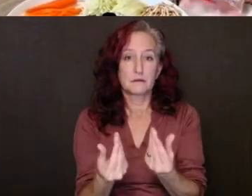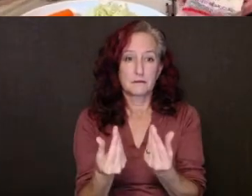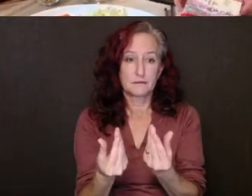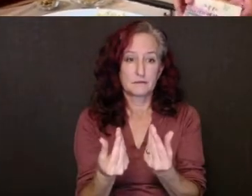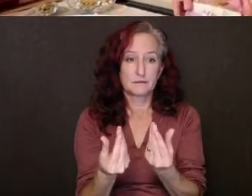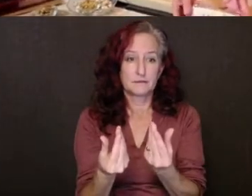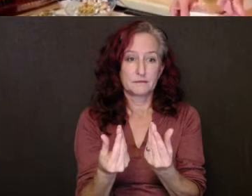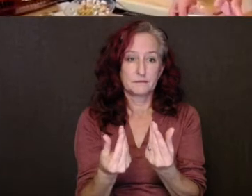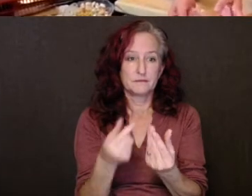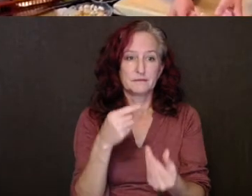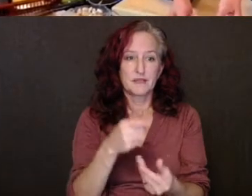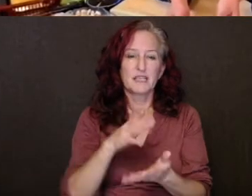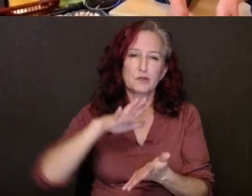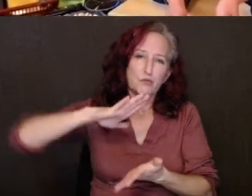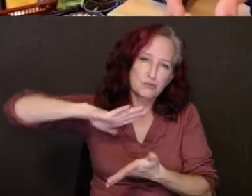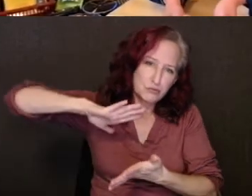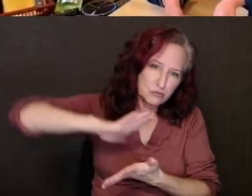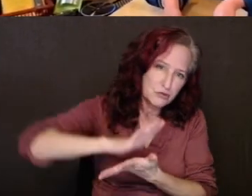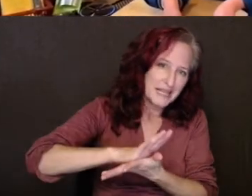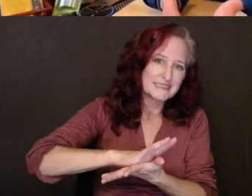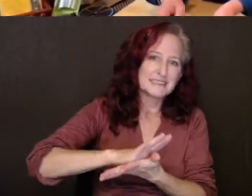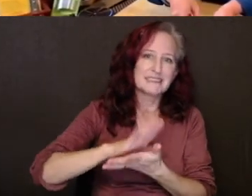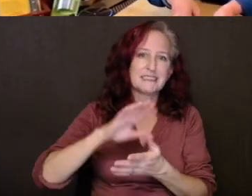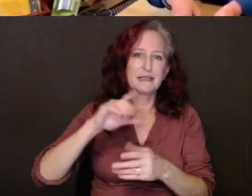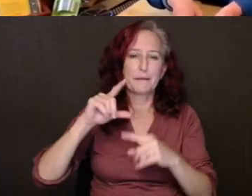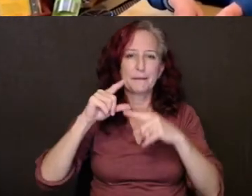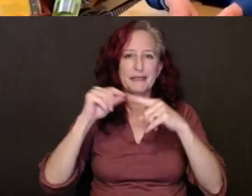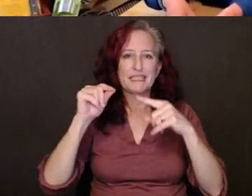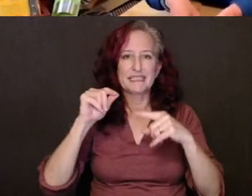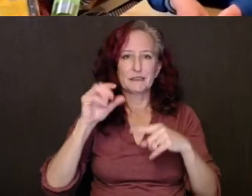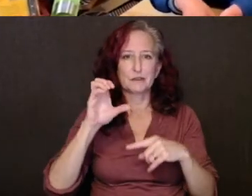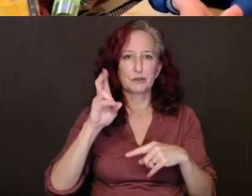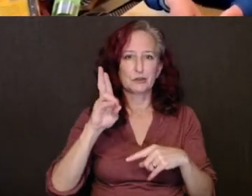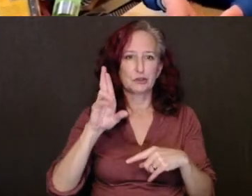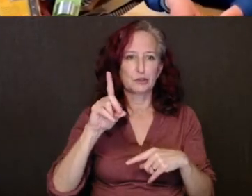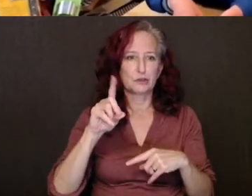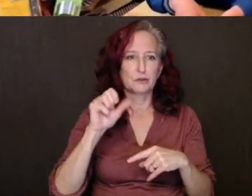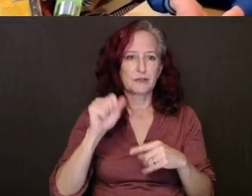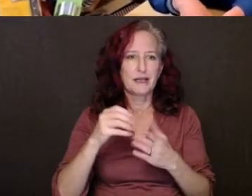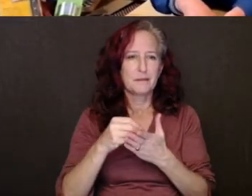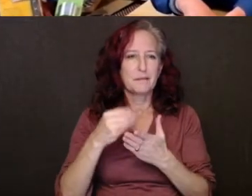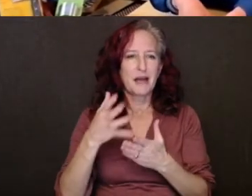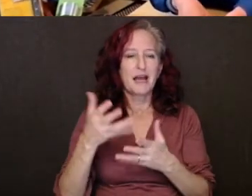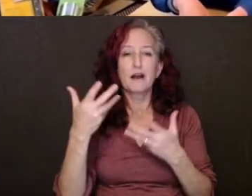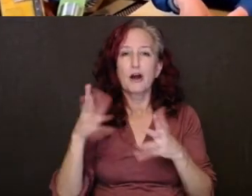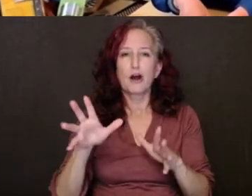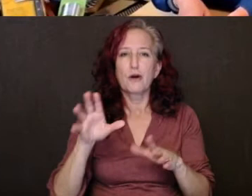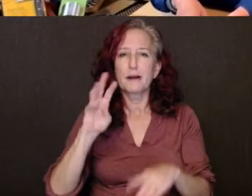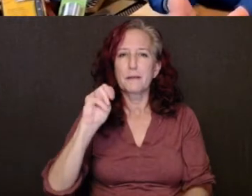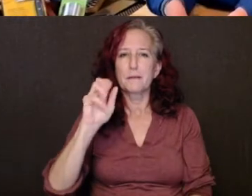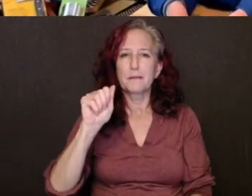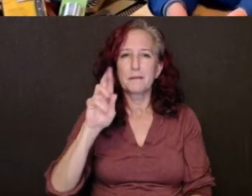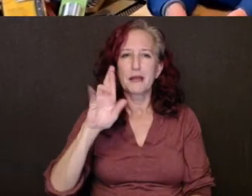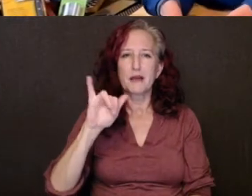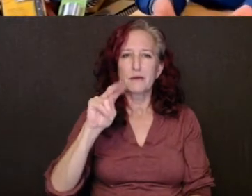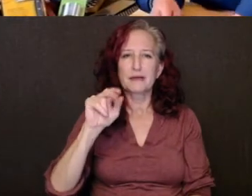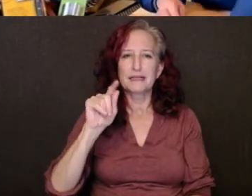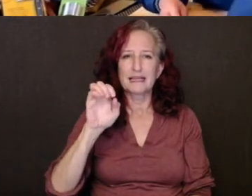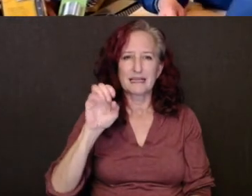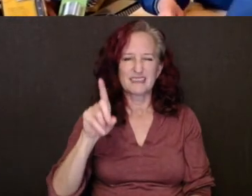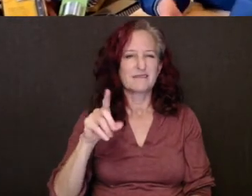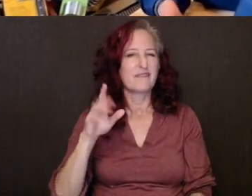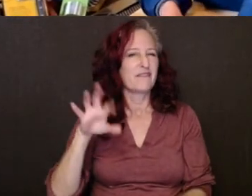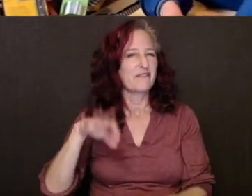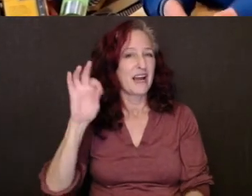go to the Asian store or sometimes regular store, you can buy some pressed bean curd. This is pressed bean curd.